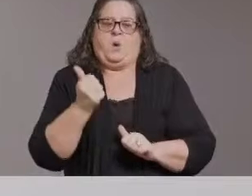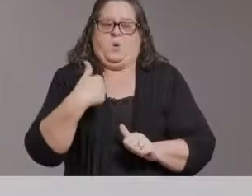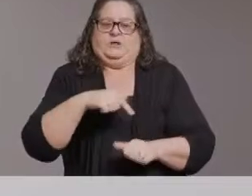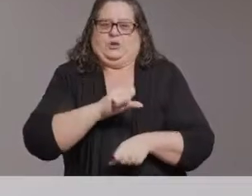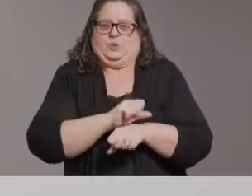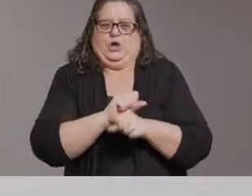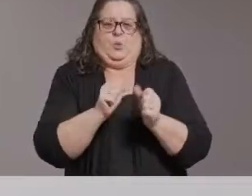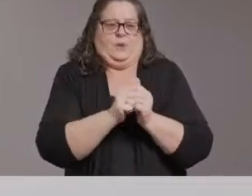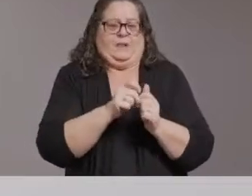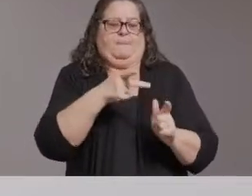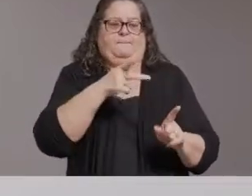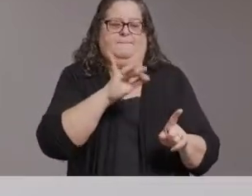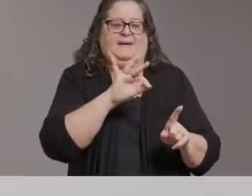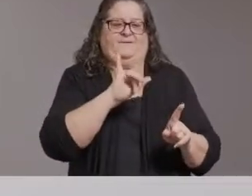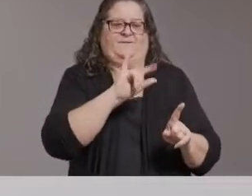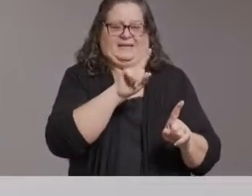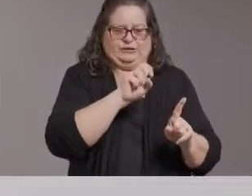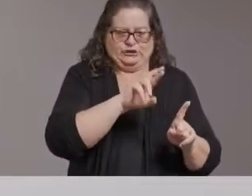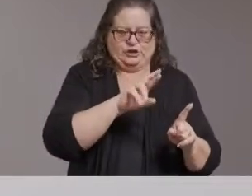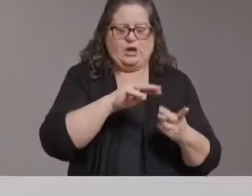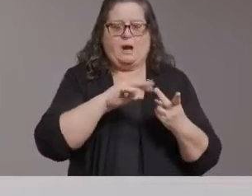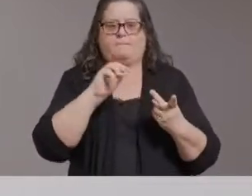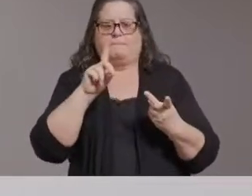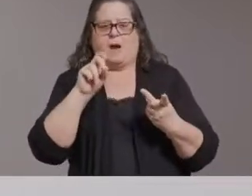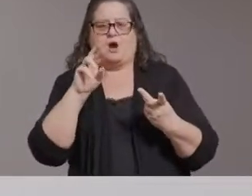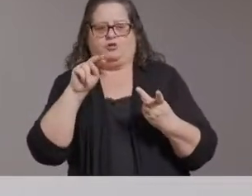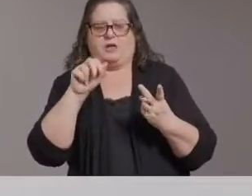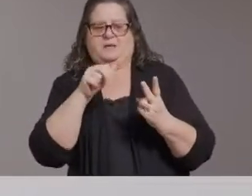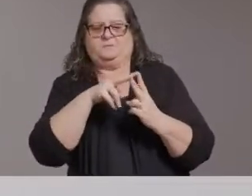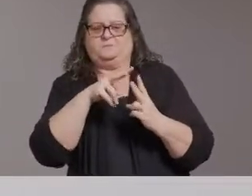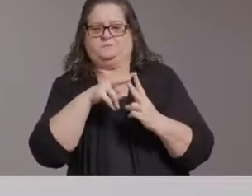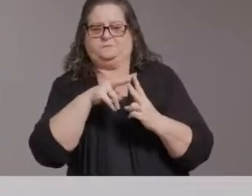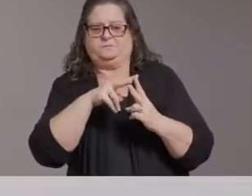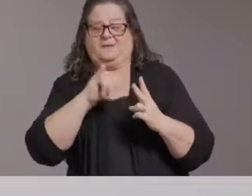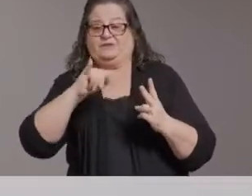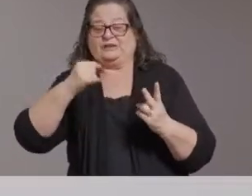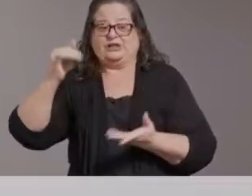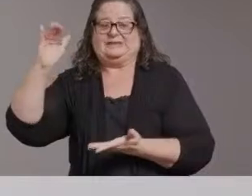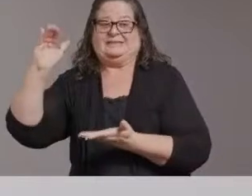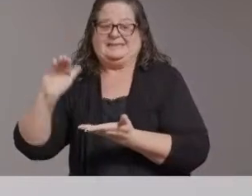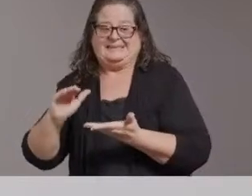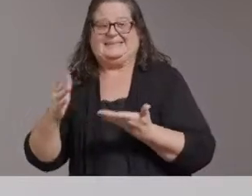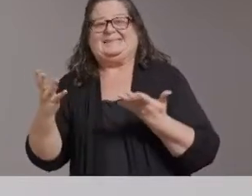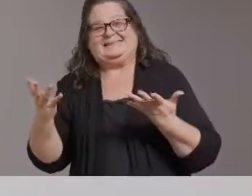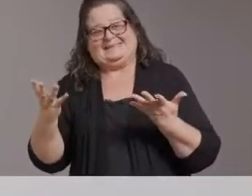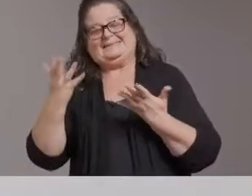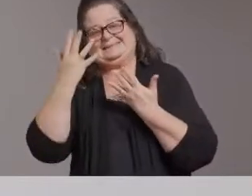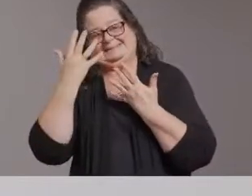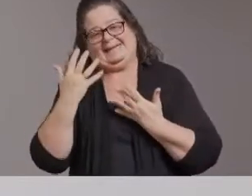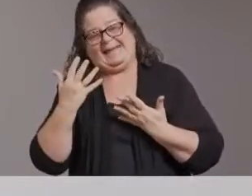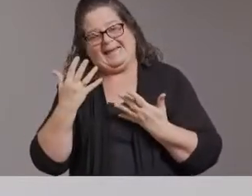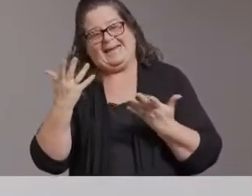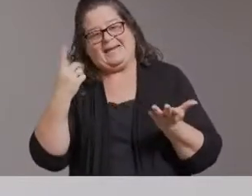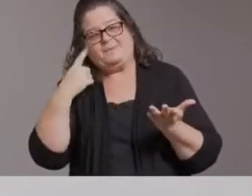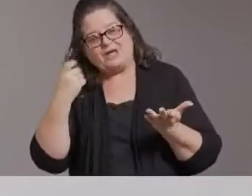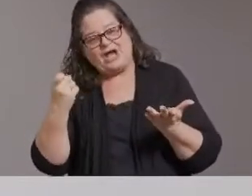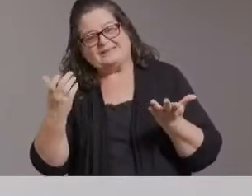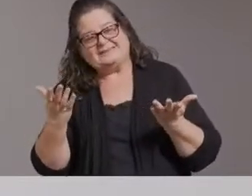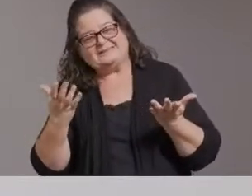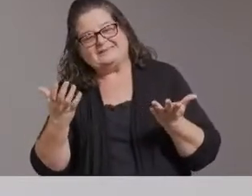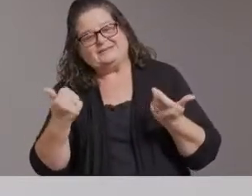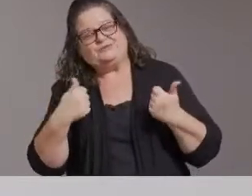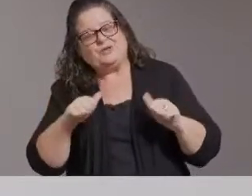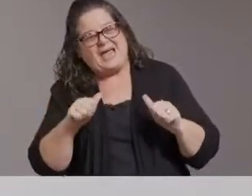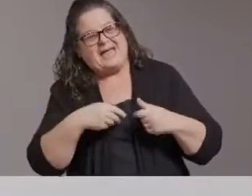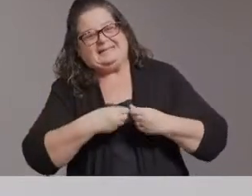in Johnson & Johnson is unfortunate for, you know, trying to reach those hardly reached or underserved